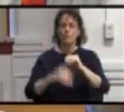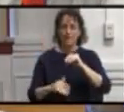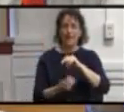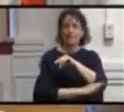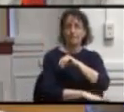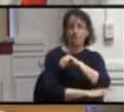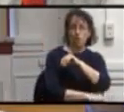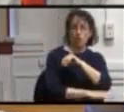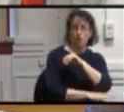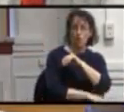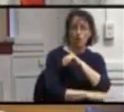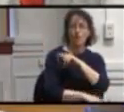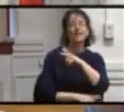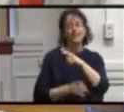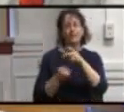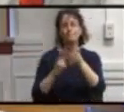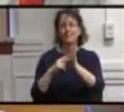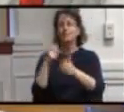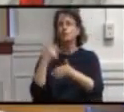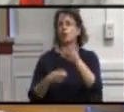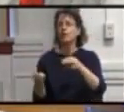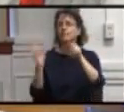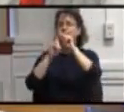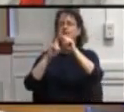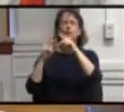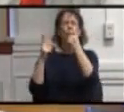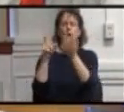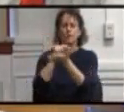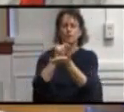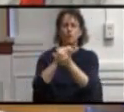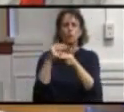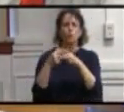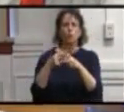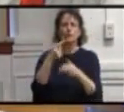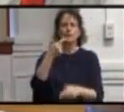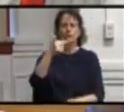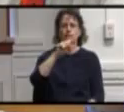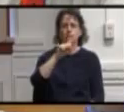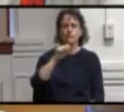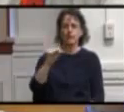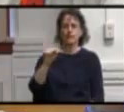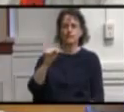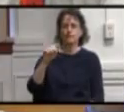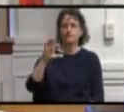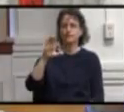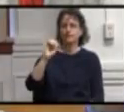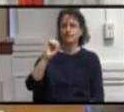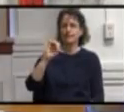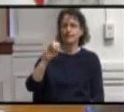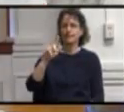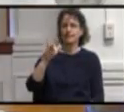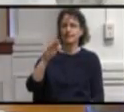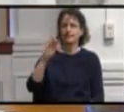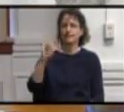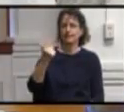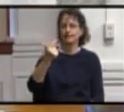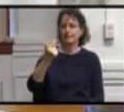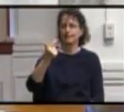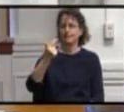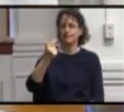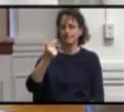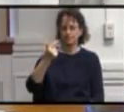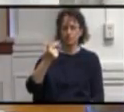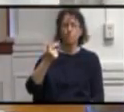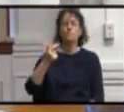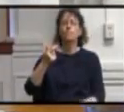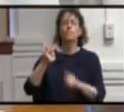including in a publication called Glass Ceiling, which focuses more on